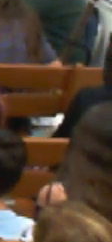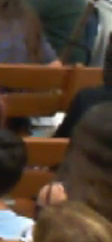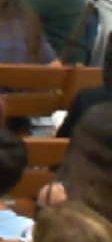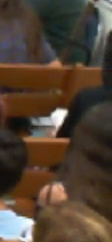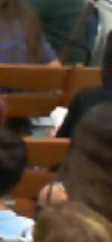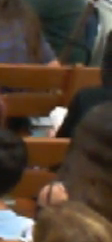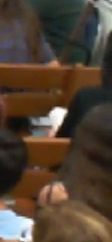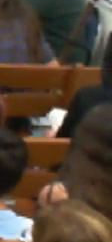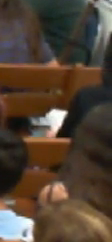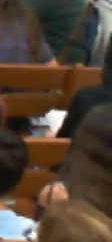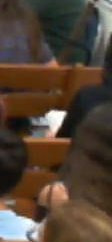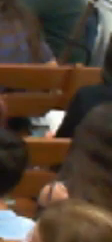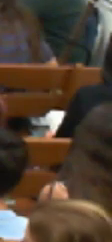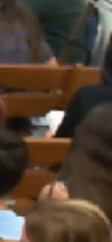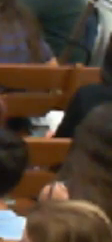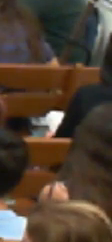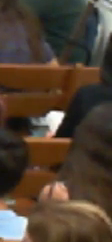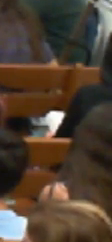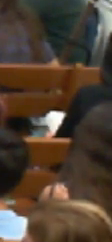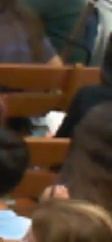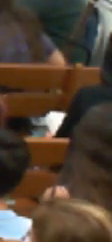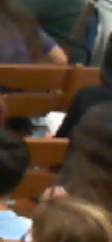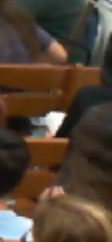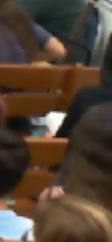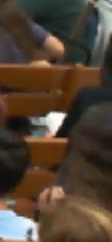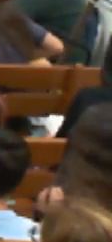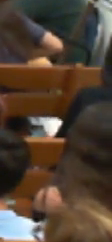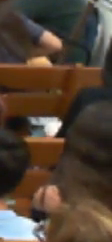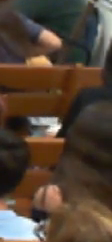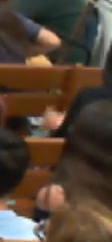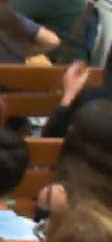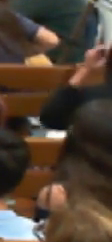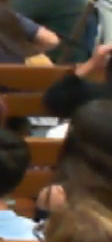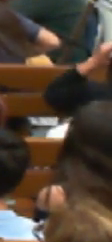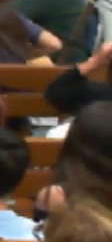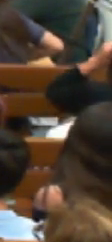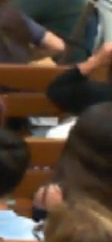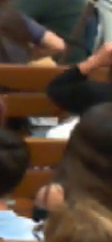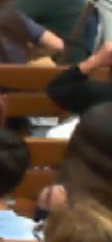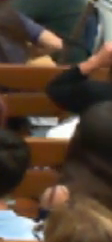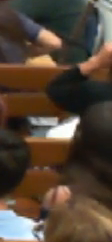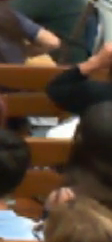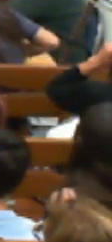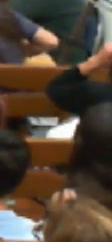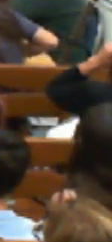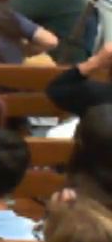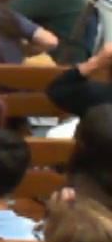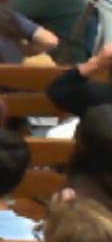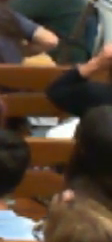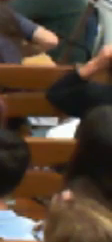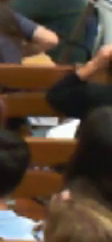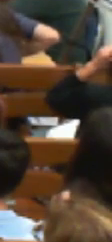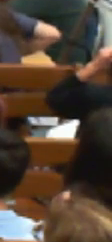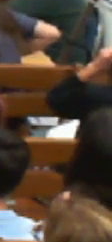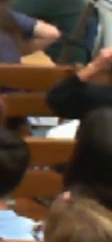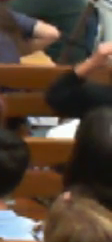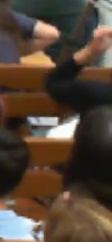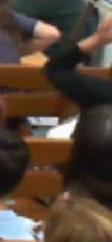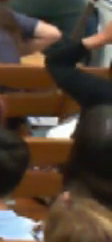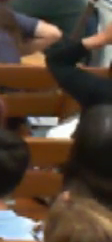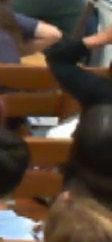She was talking to Jesus, but without noticing that it was him. So when he called her by the